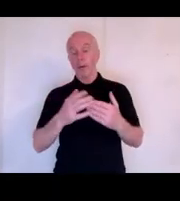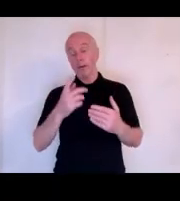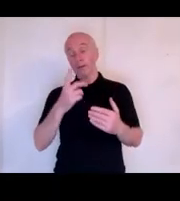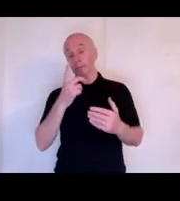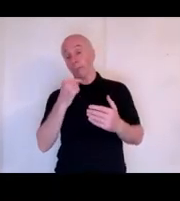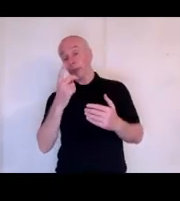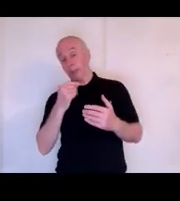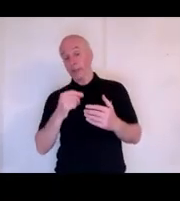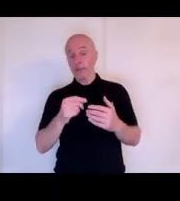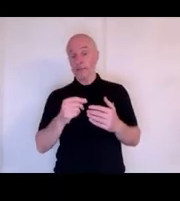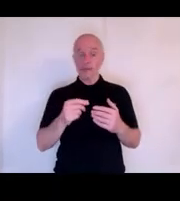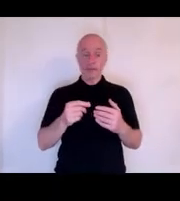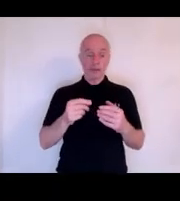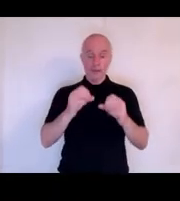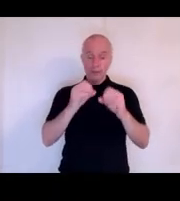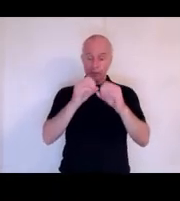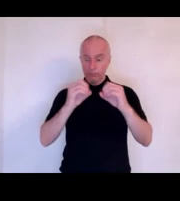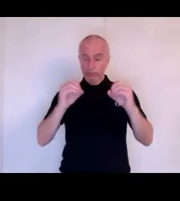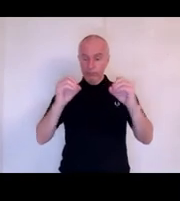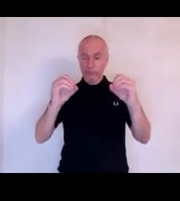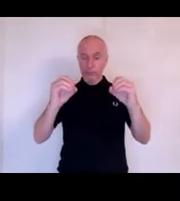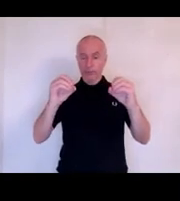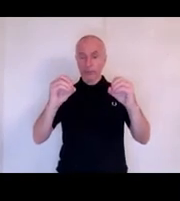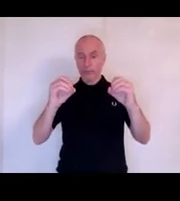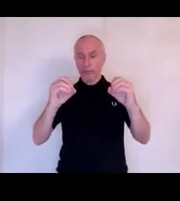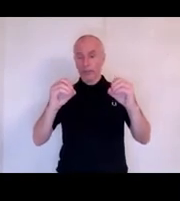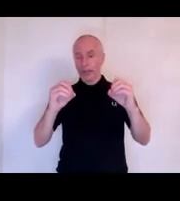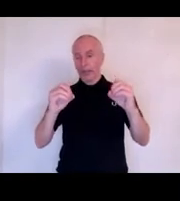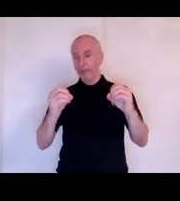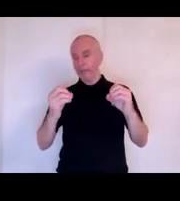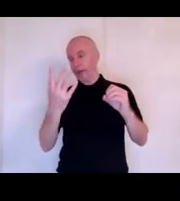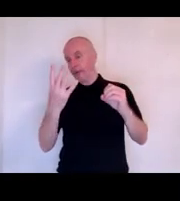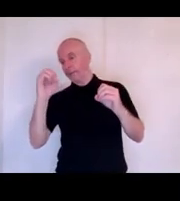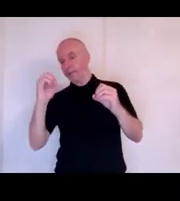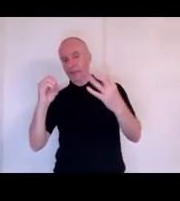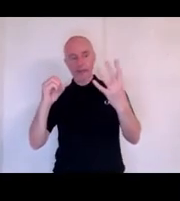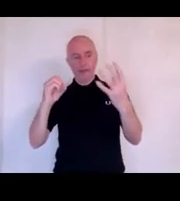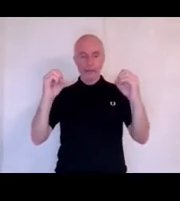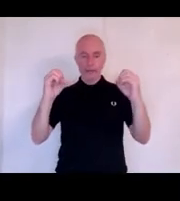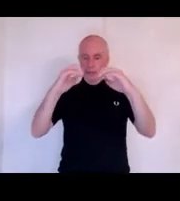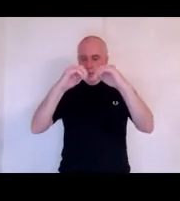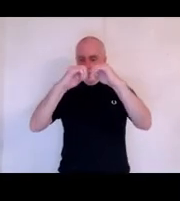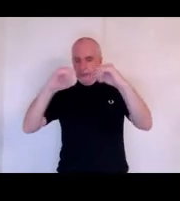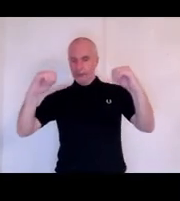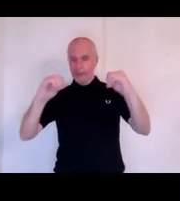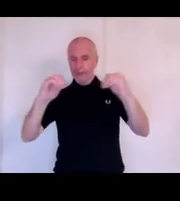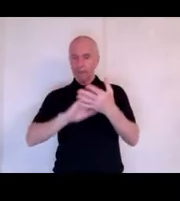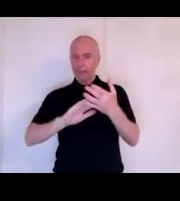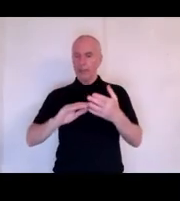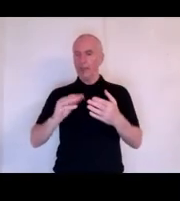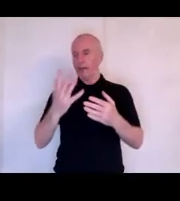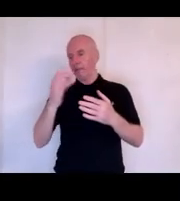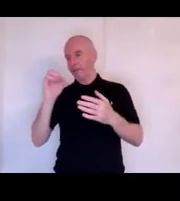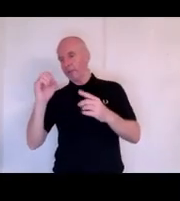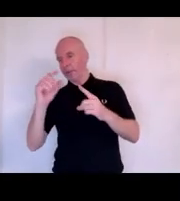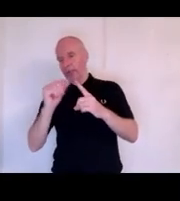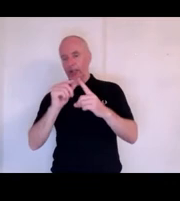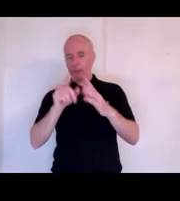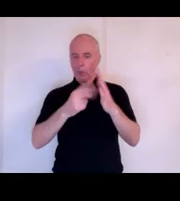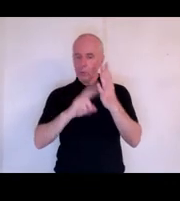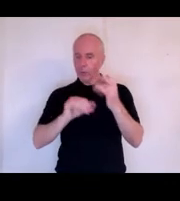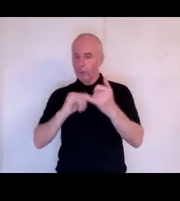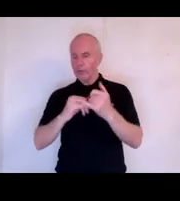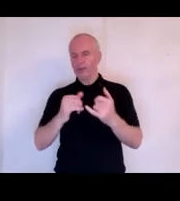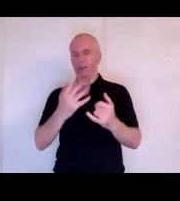approximately 50 mass numbers apart. So that's about 50 protons and neutrons apart.